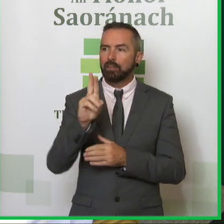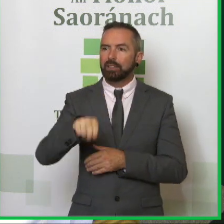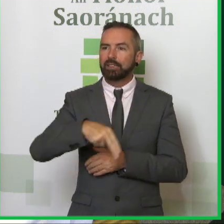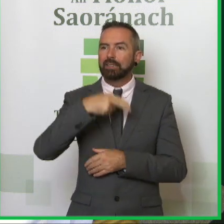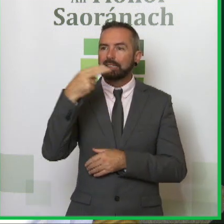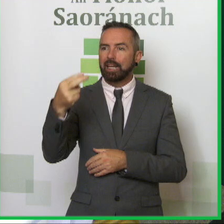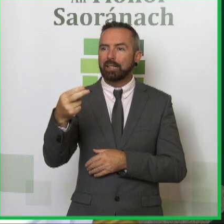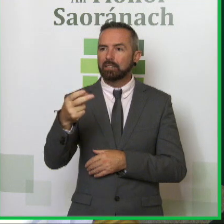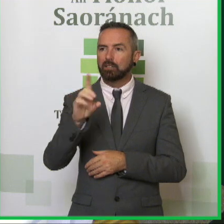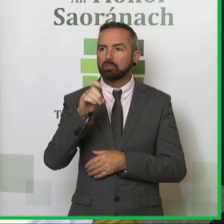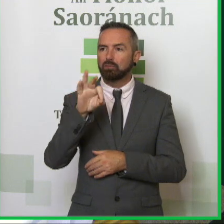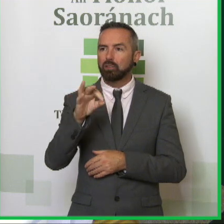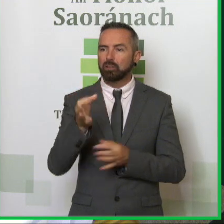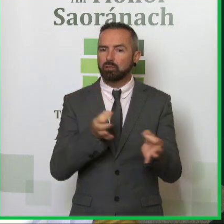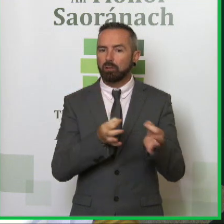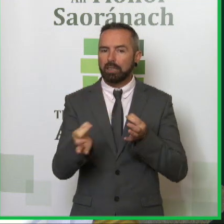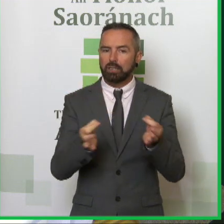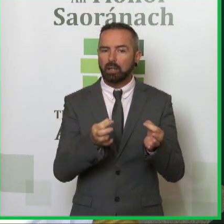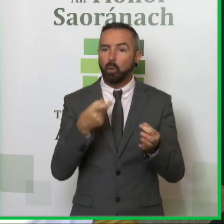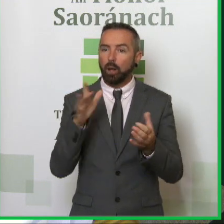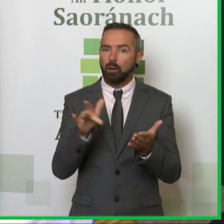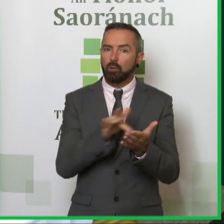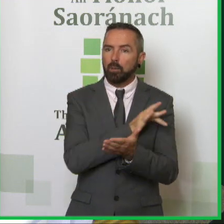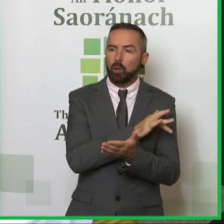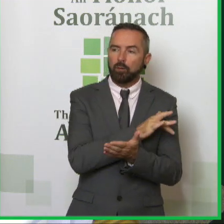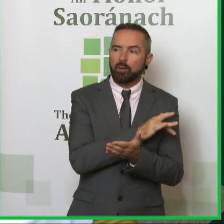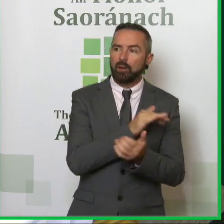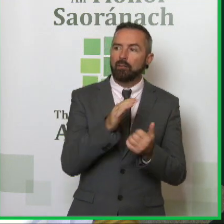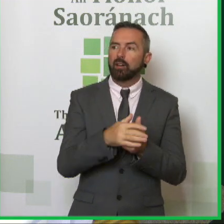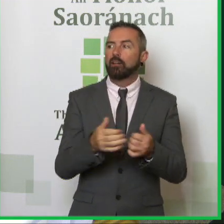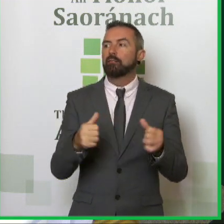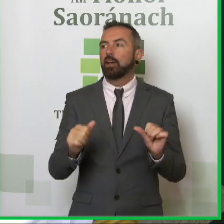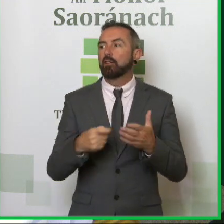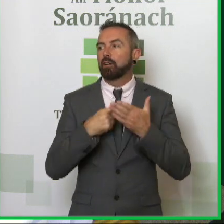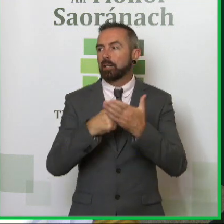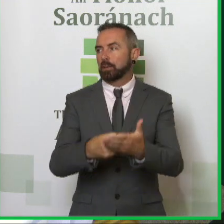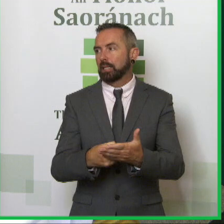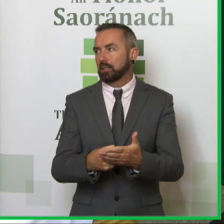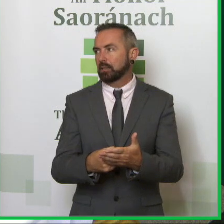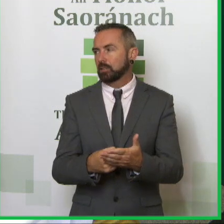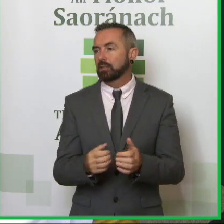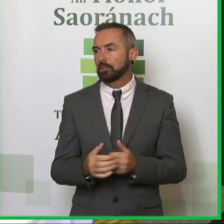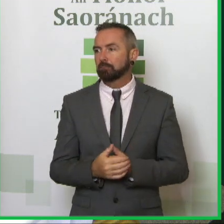Strategy. Apologies once again, they will be removed in the final recommendations. It's just